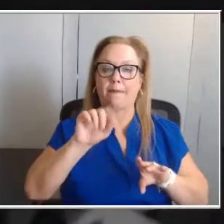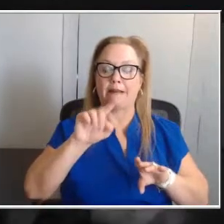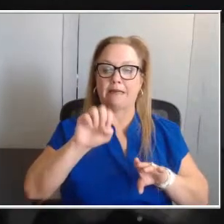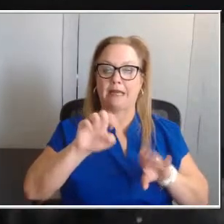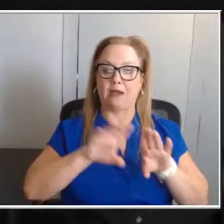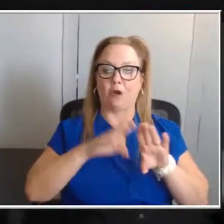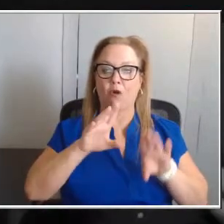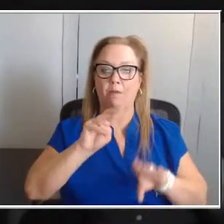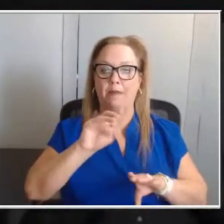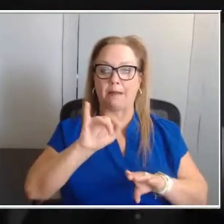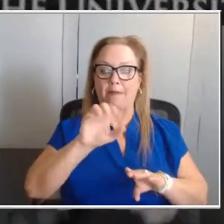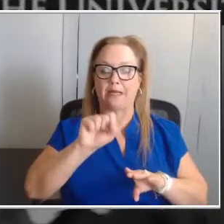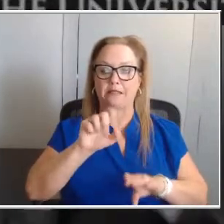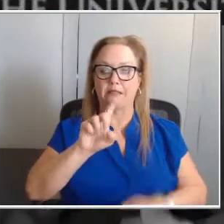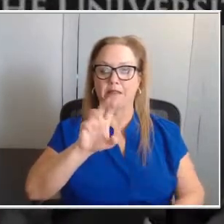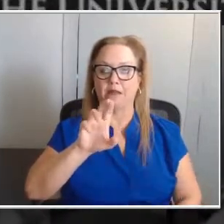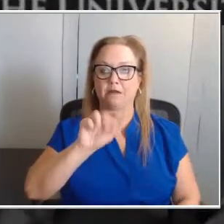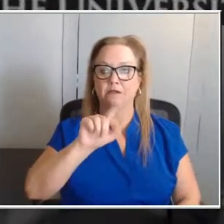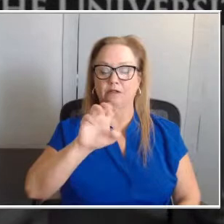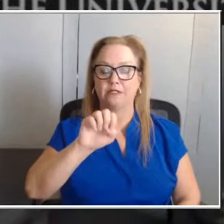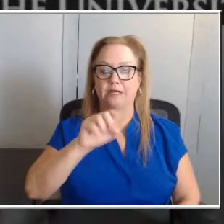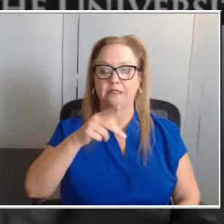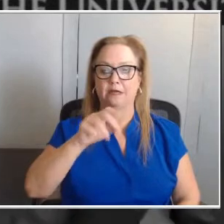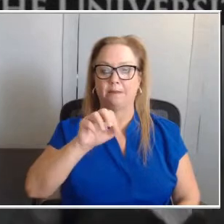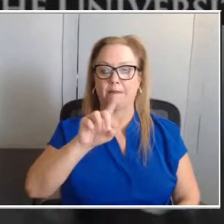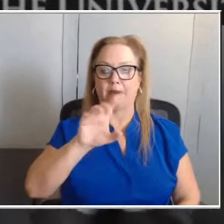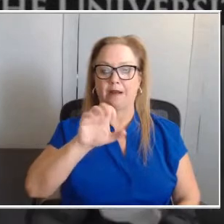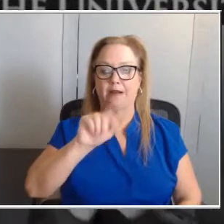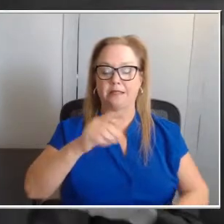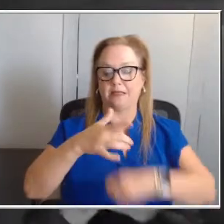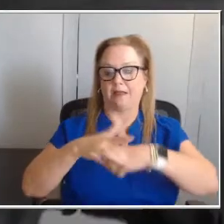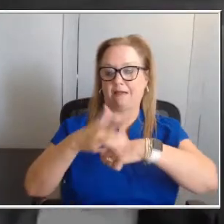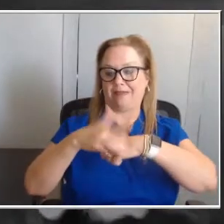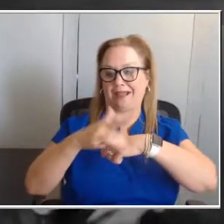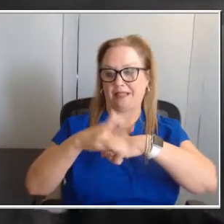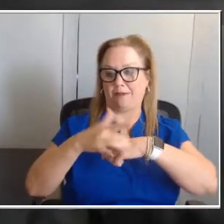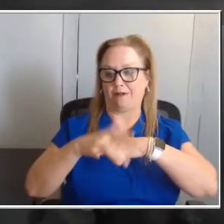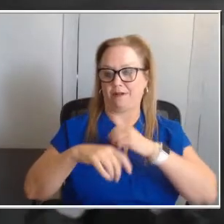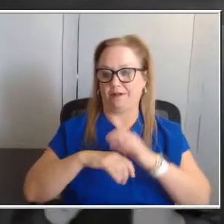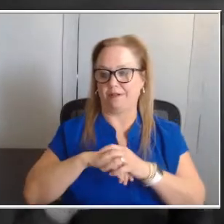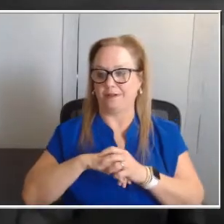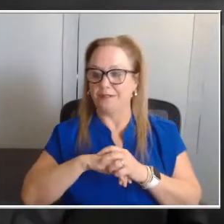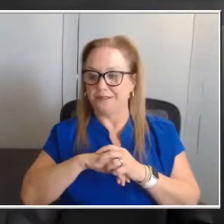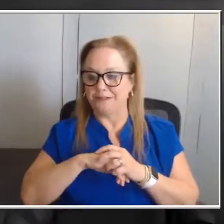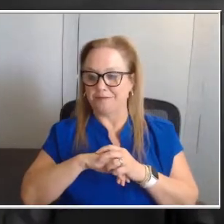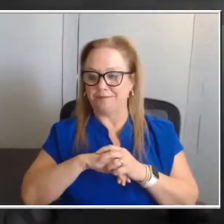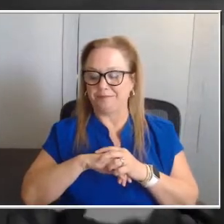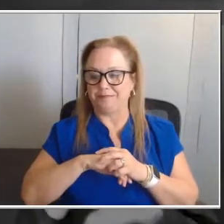Mics with Dr. Stites podcast. Now everywhere podcasts are available.